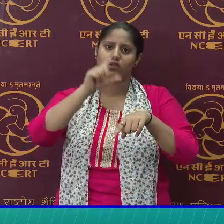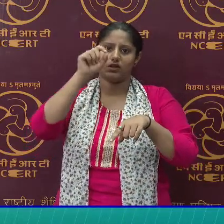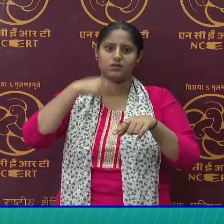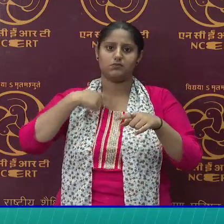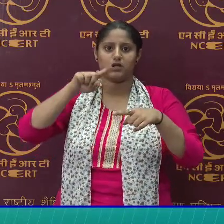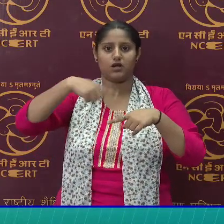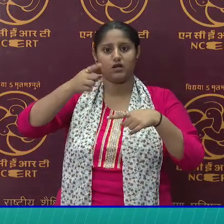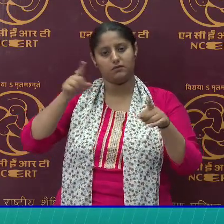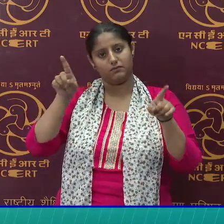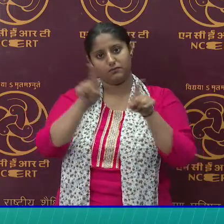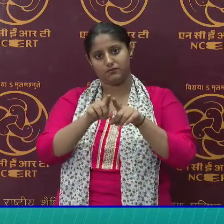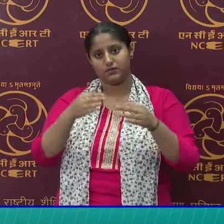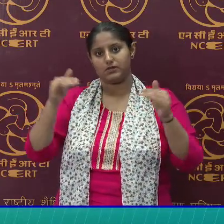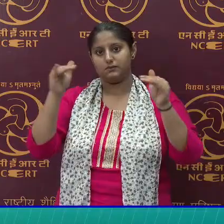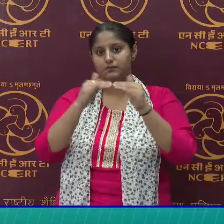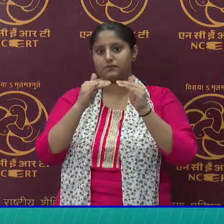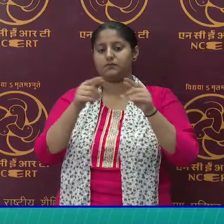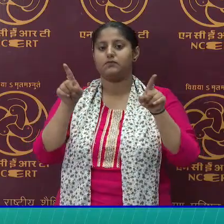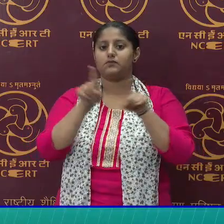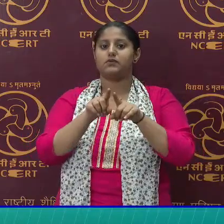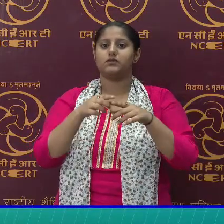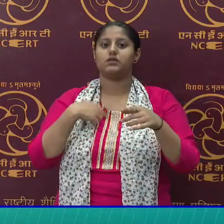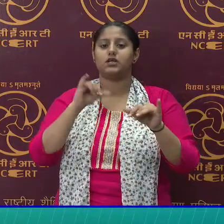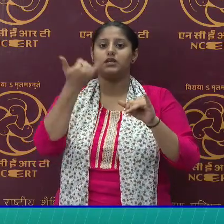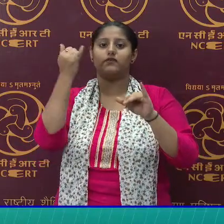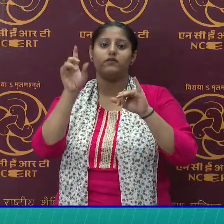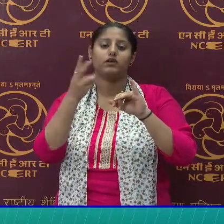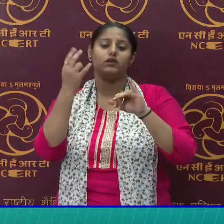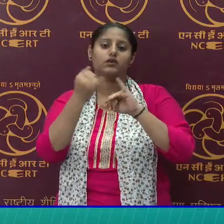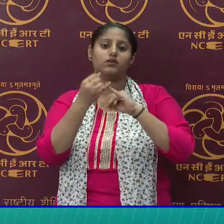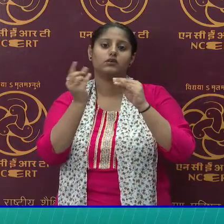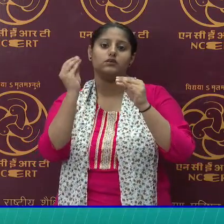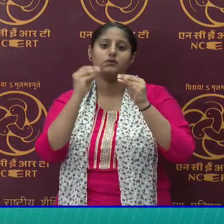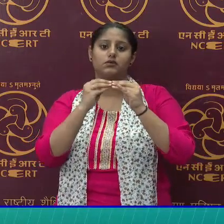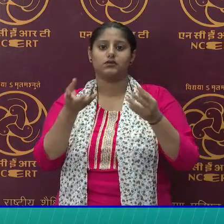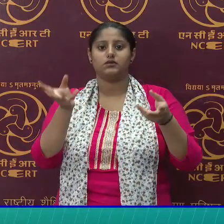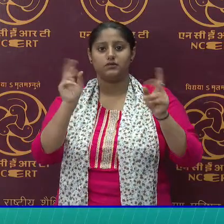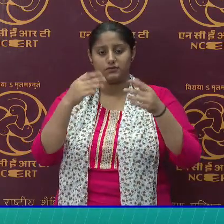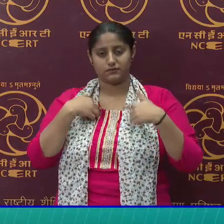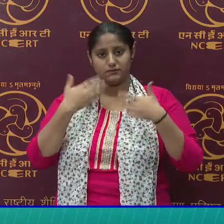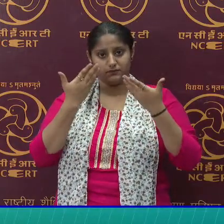back with another subject, and